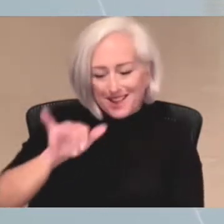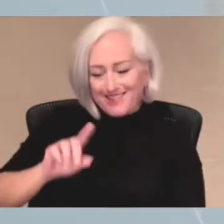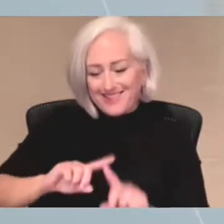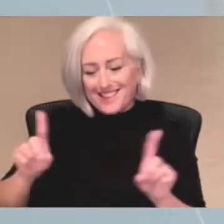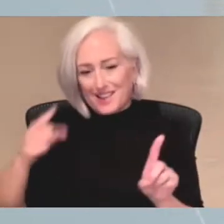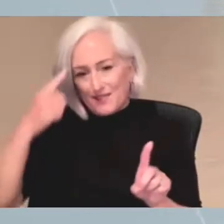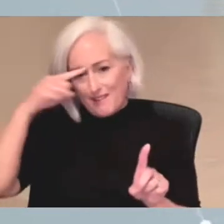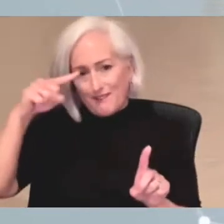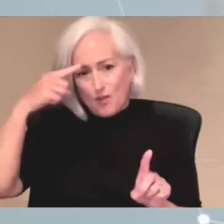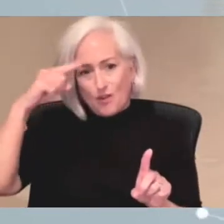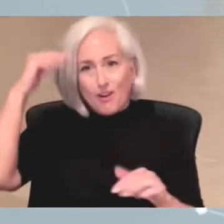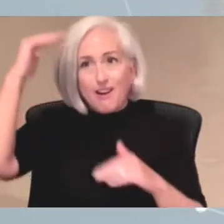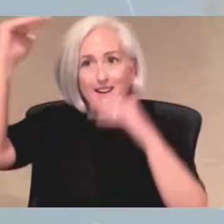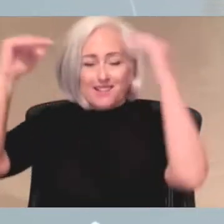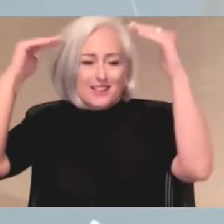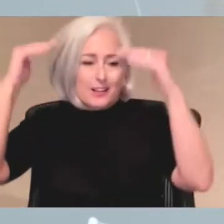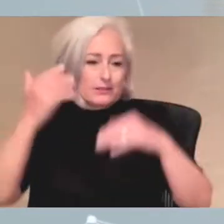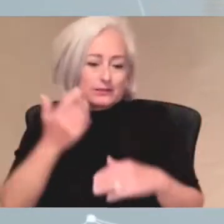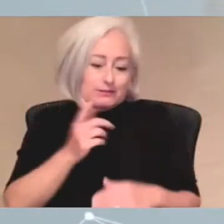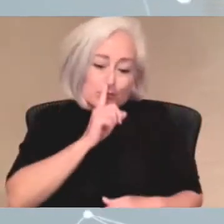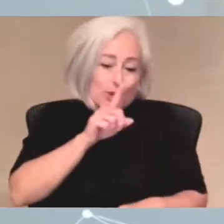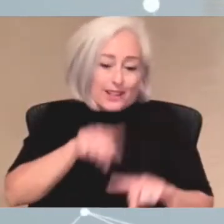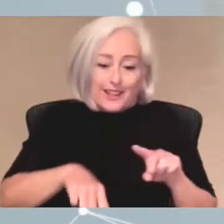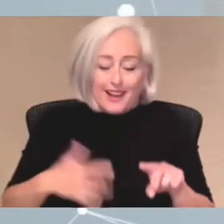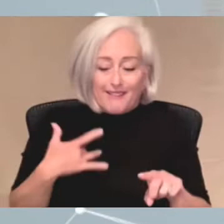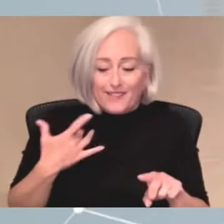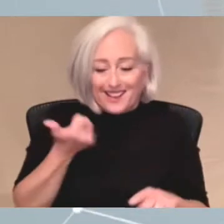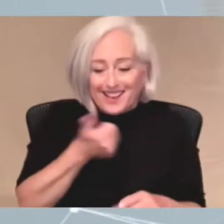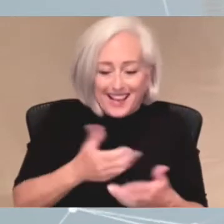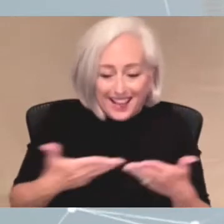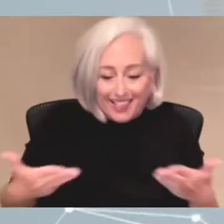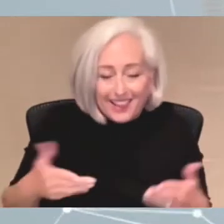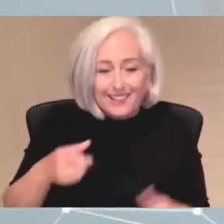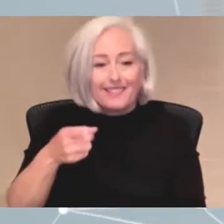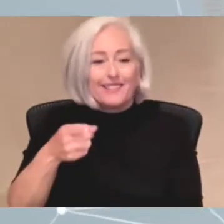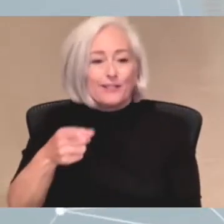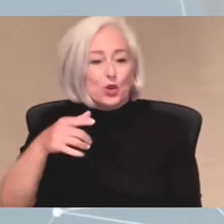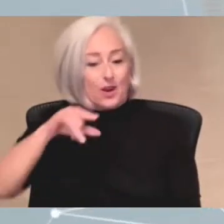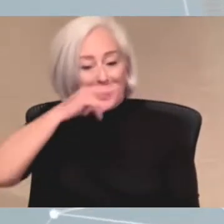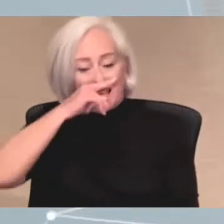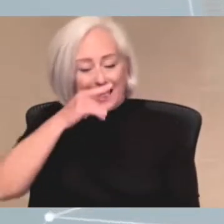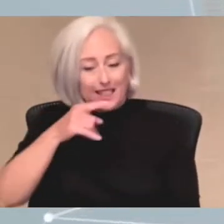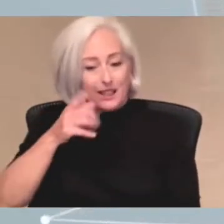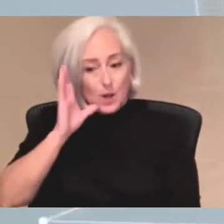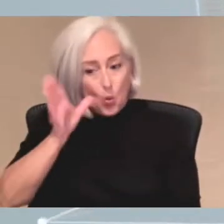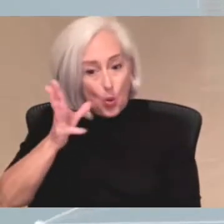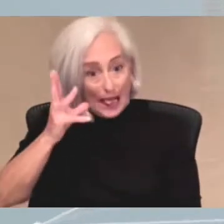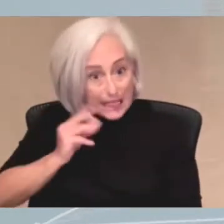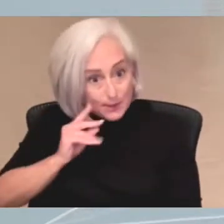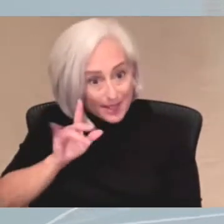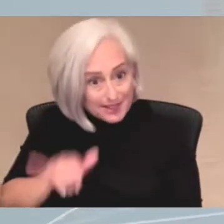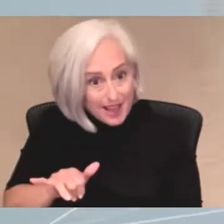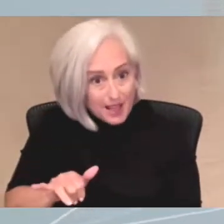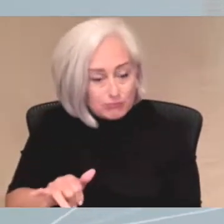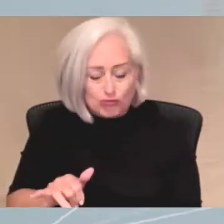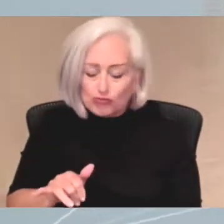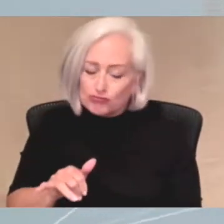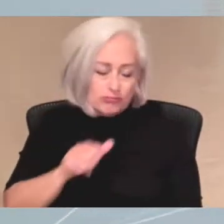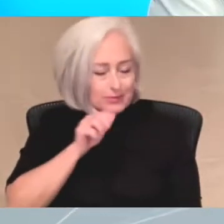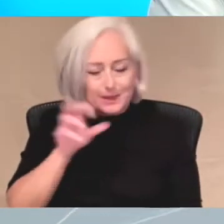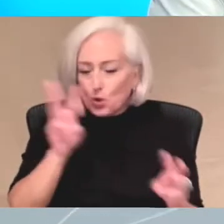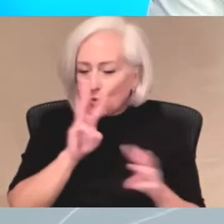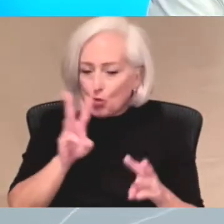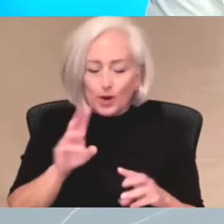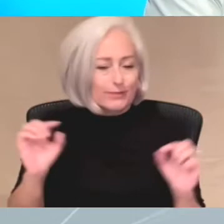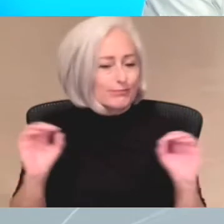it really does. You can't feel anything. So if you're a kid and you're about to go through it, I'm just telling you that it doesn't hurt at all. I